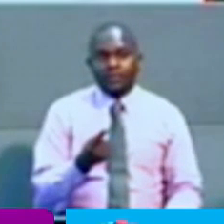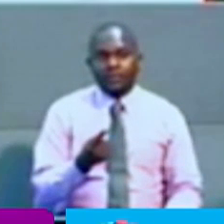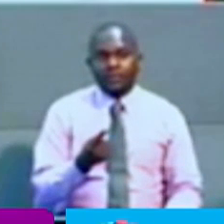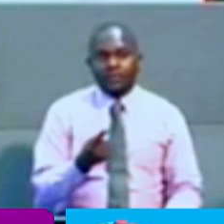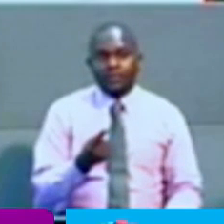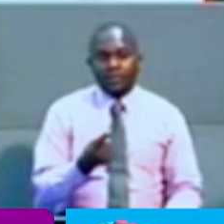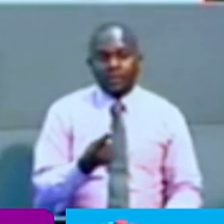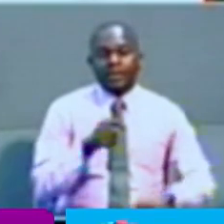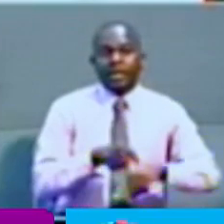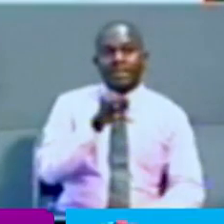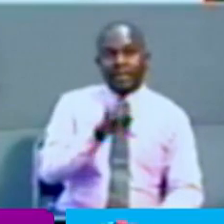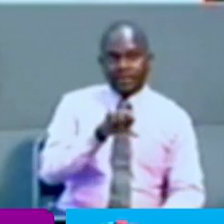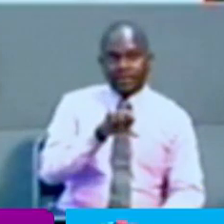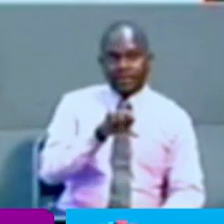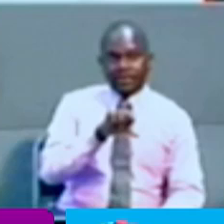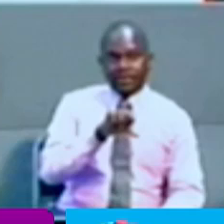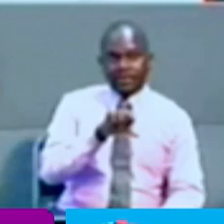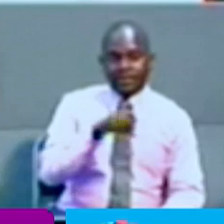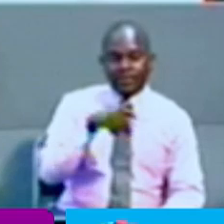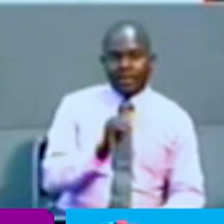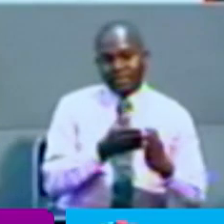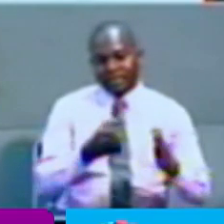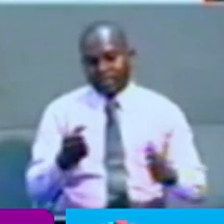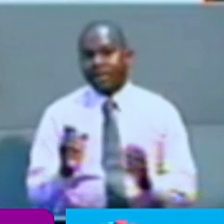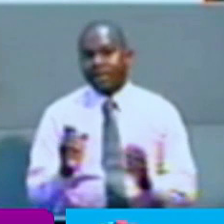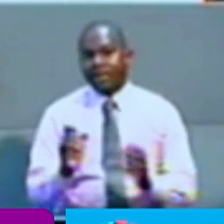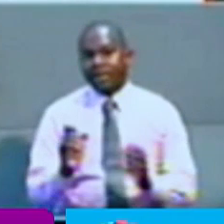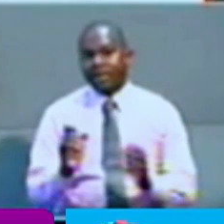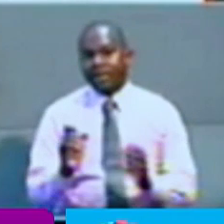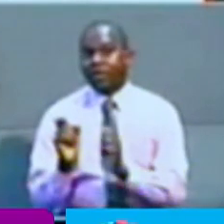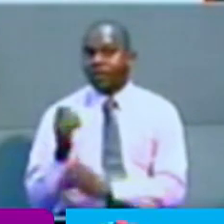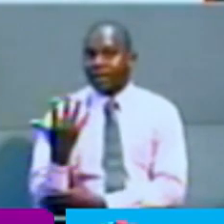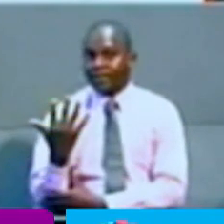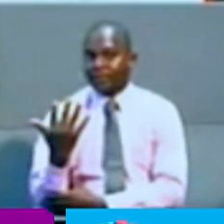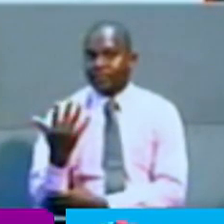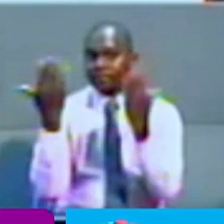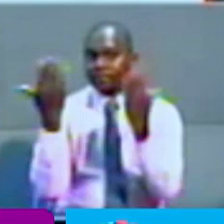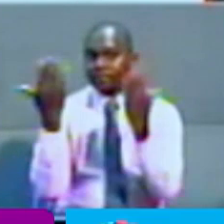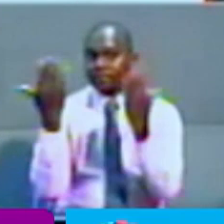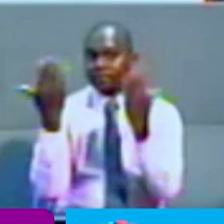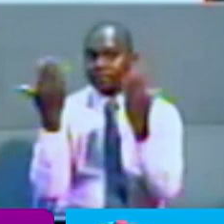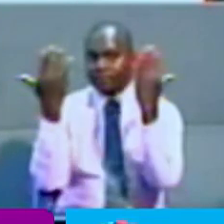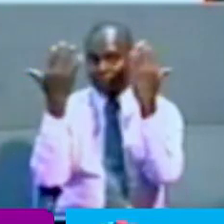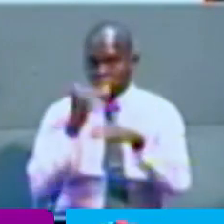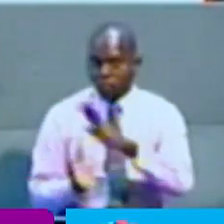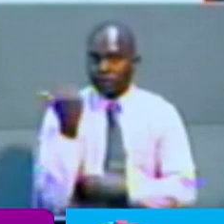shai shatu zikiro, okusha shai kumene umenikishwe kaza kashishi.